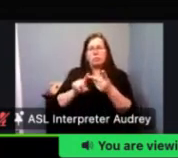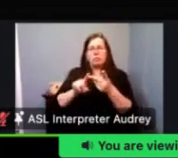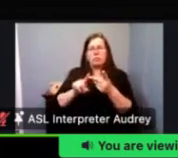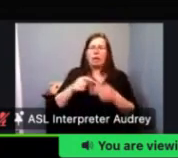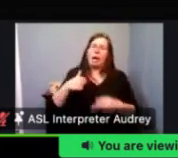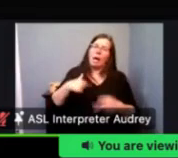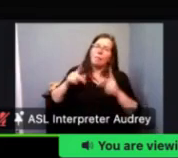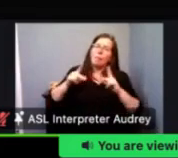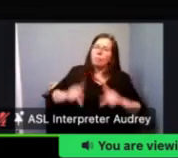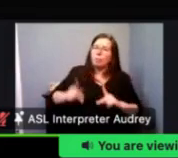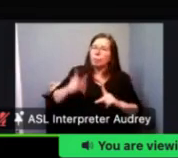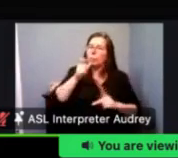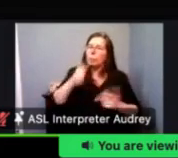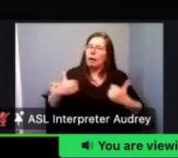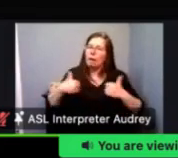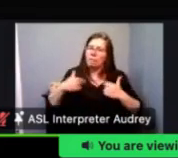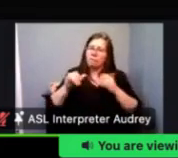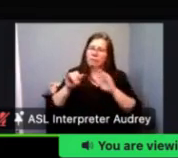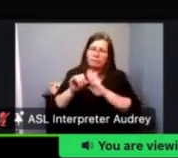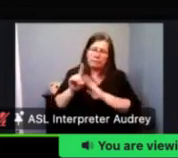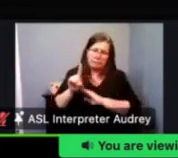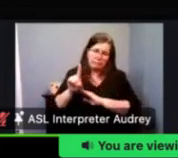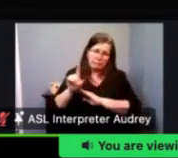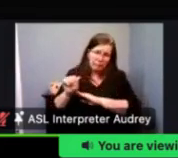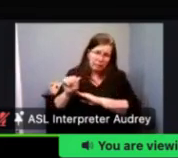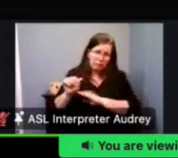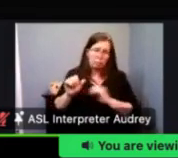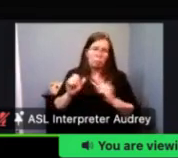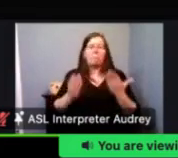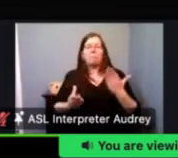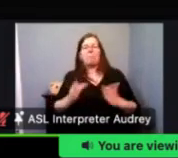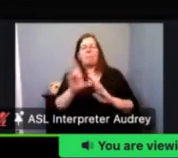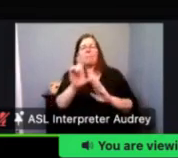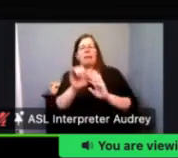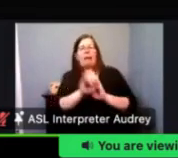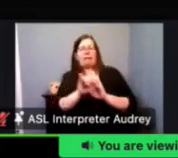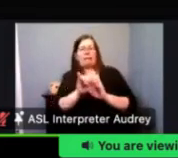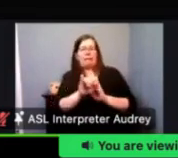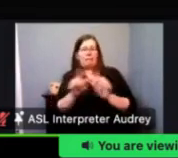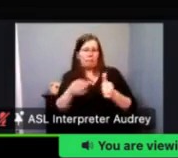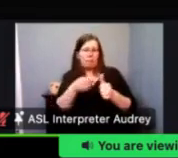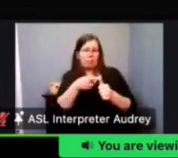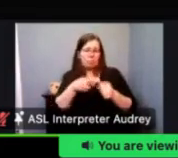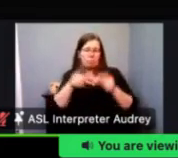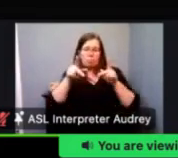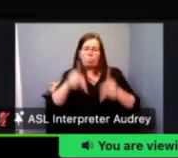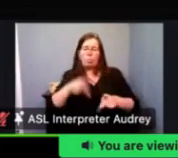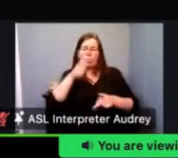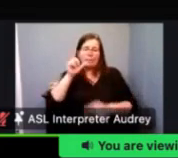person with a disability. Or it could be identity first, like someone who is